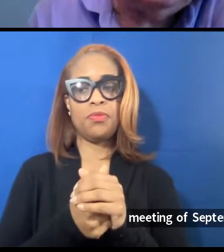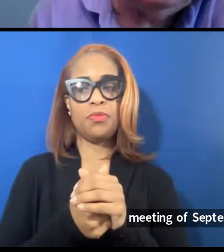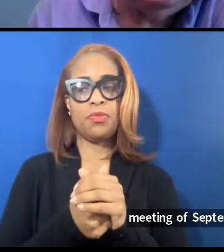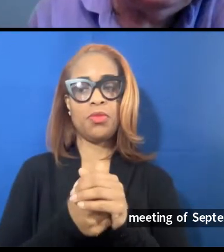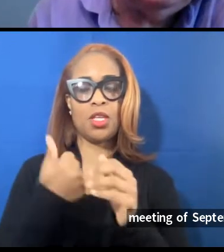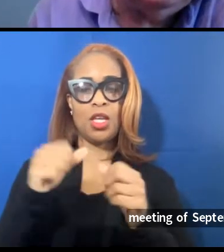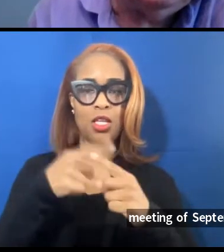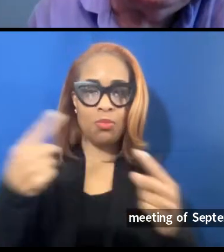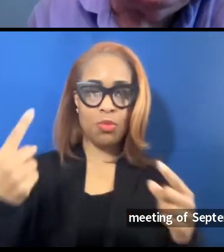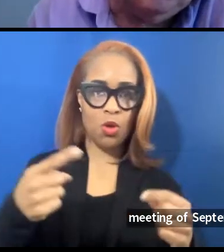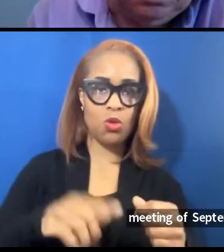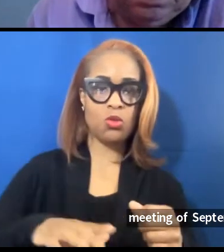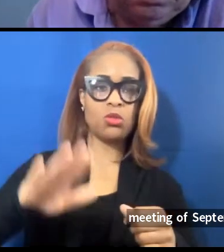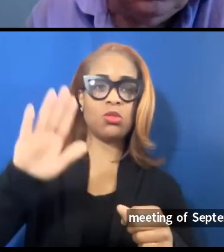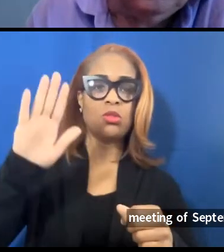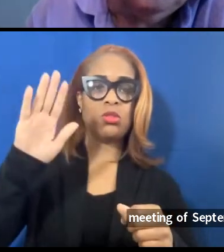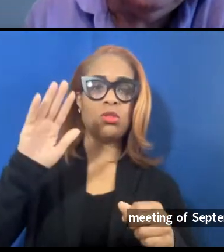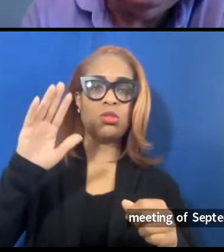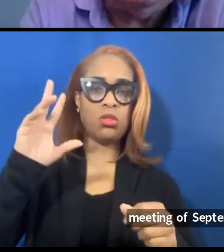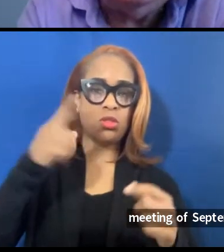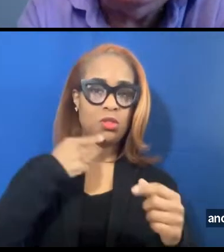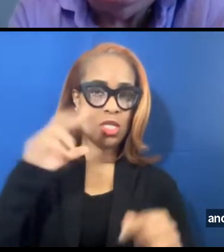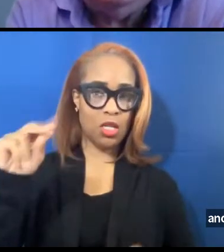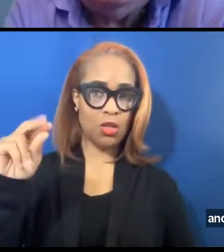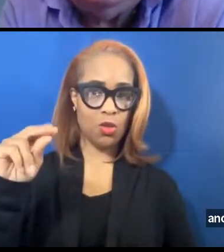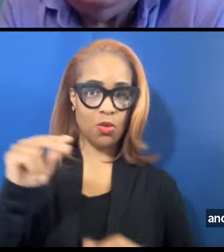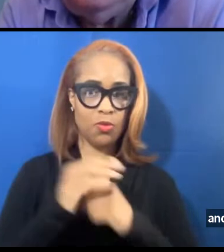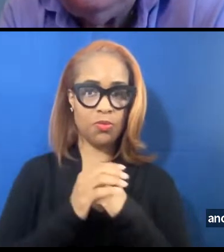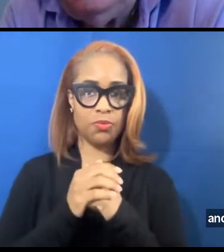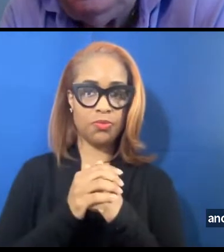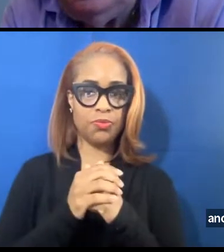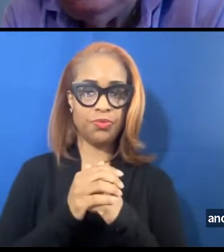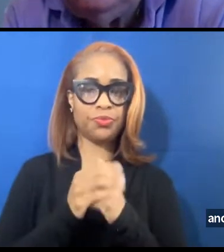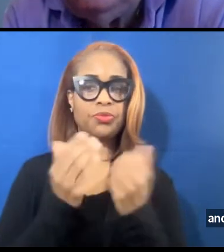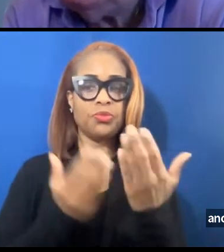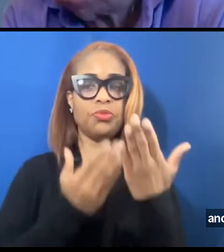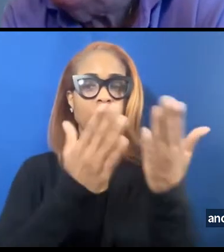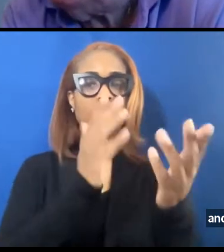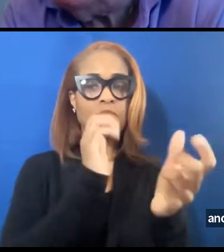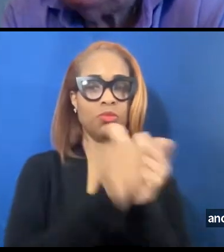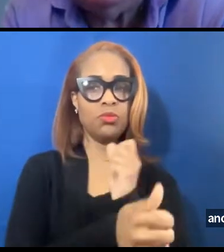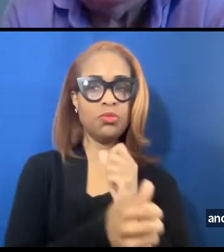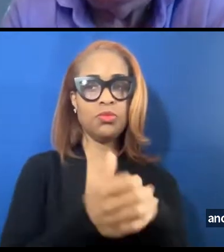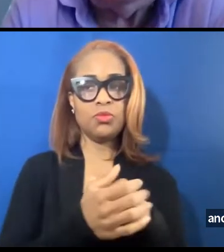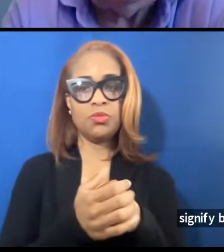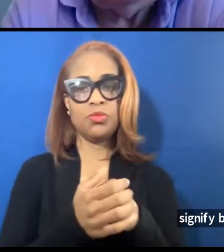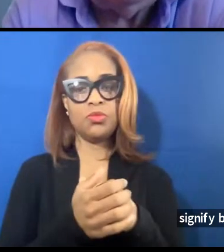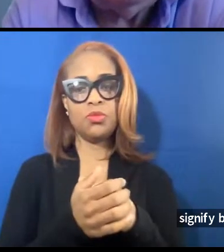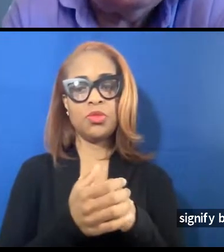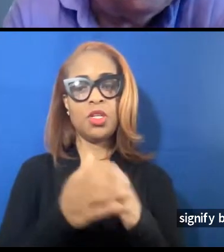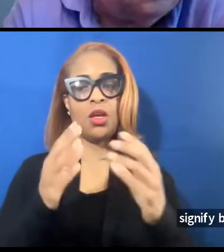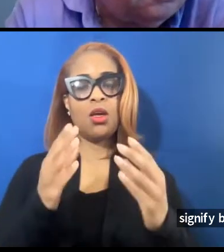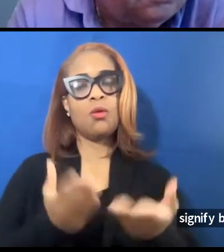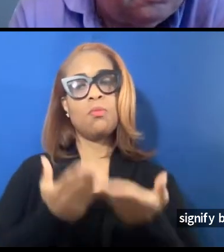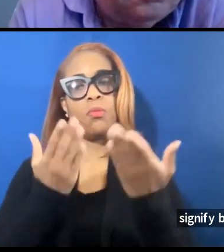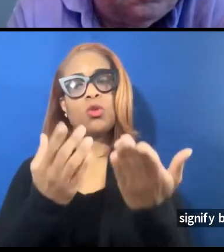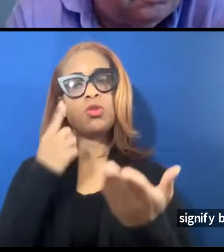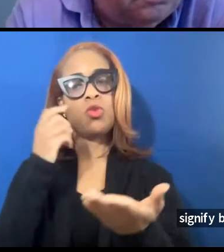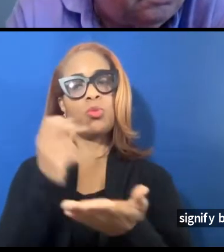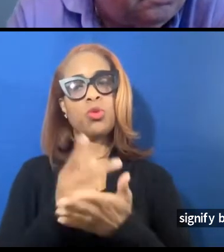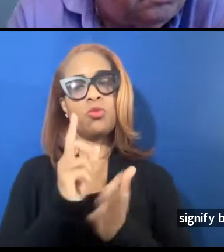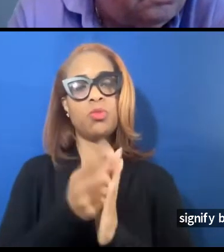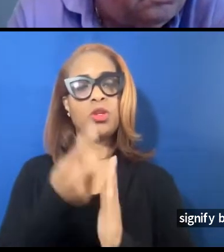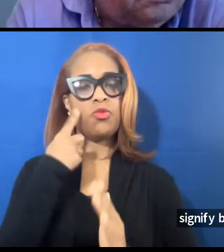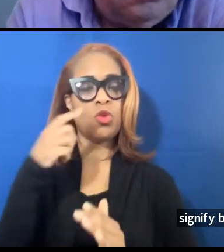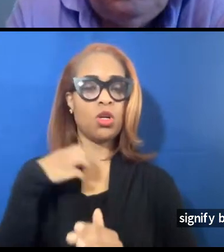i'll oppose signified by saying nay the eyes prevail the motion is adopted may i have a motion to approve the minutes of the